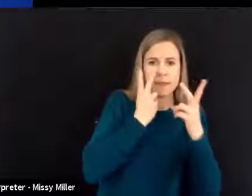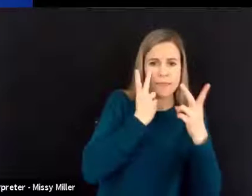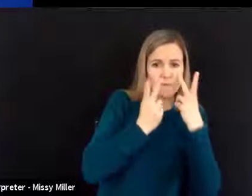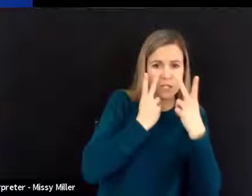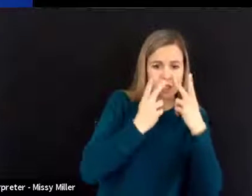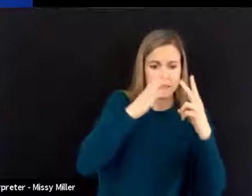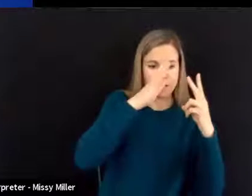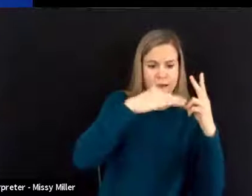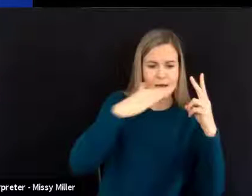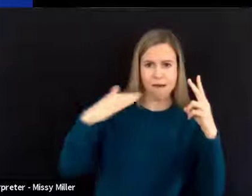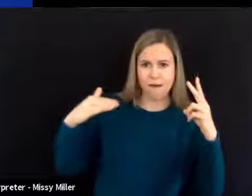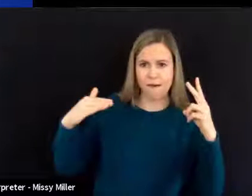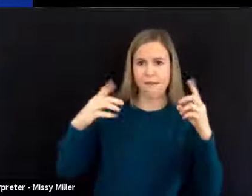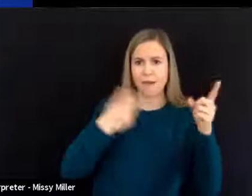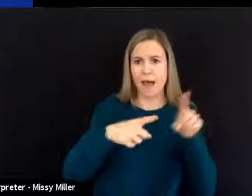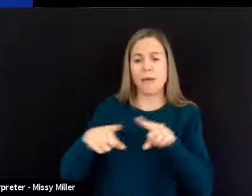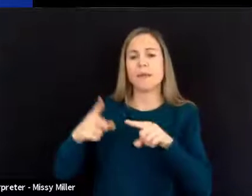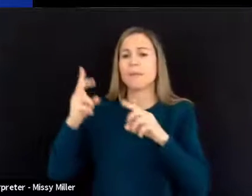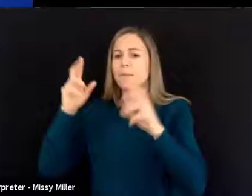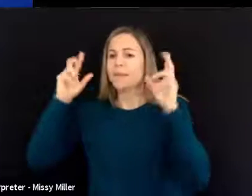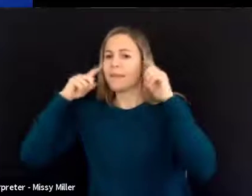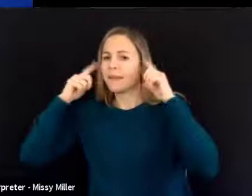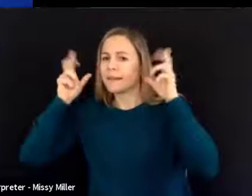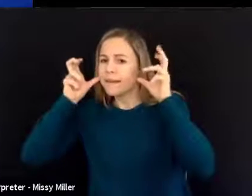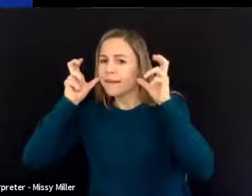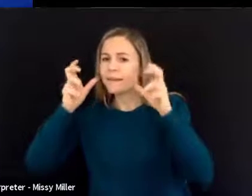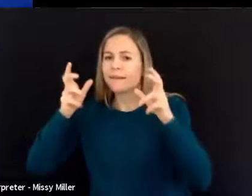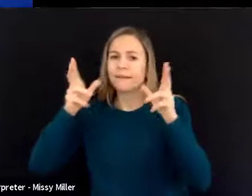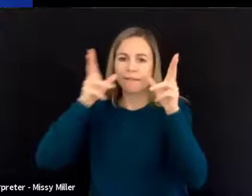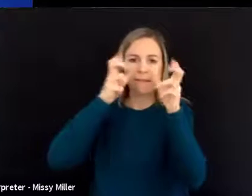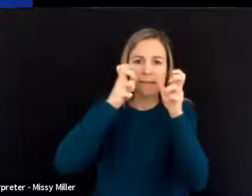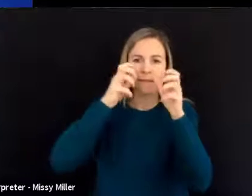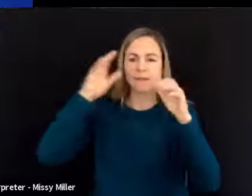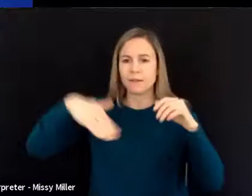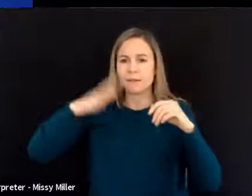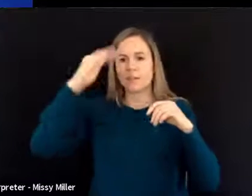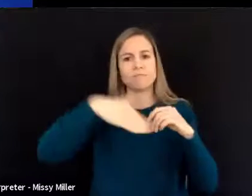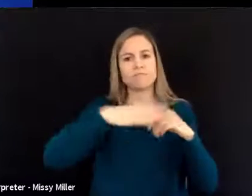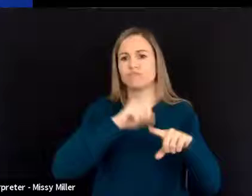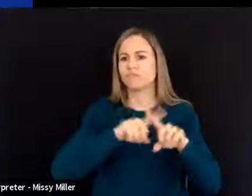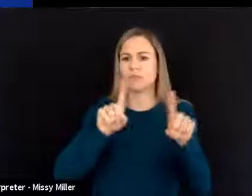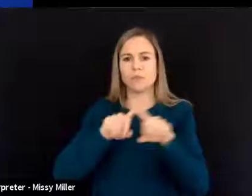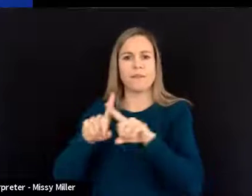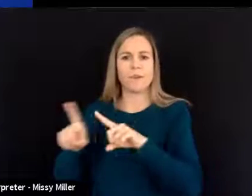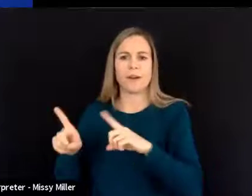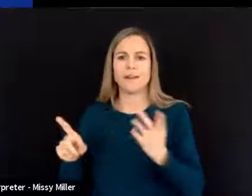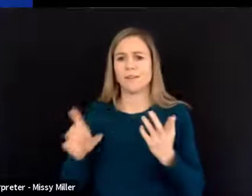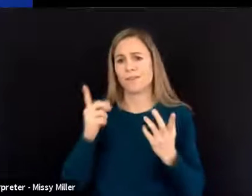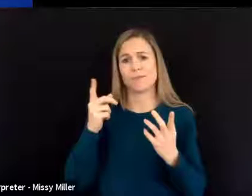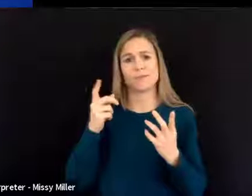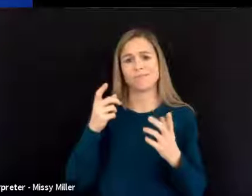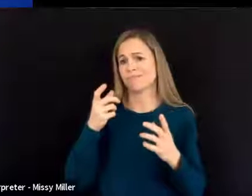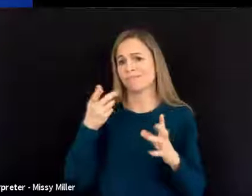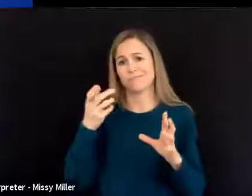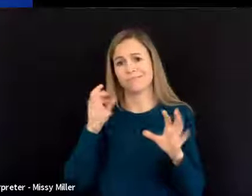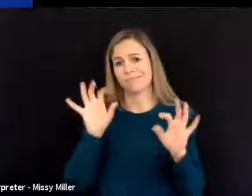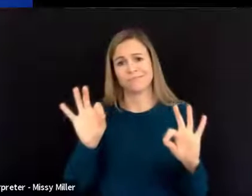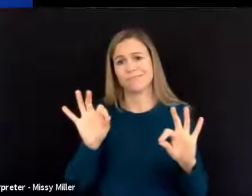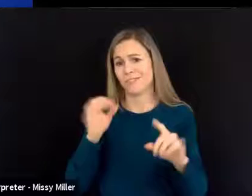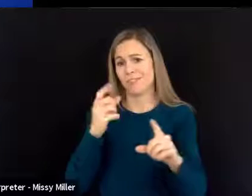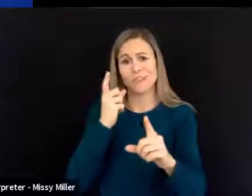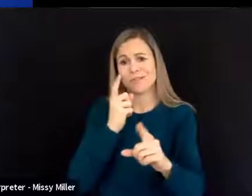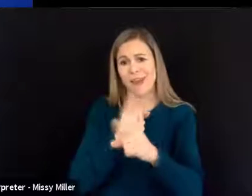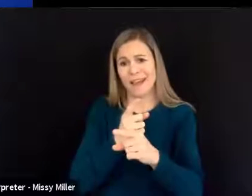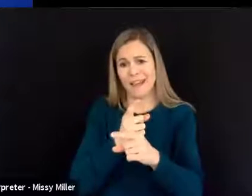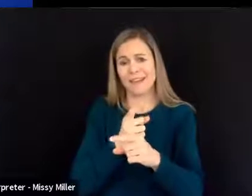hearing too. I mean, Susan, you really hit it right there on the head there when you're talking about the Hertz